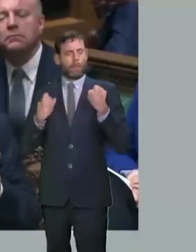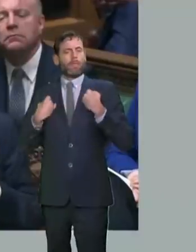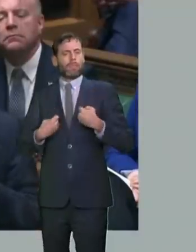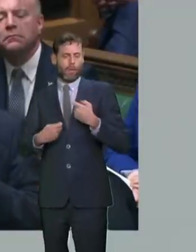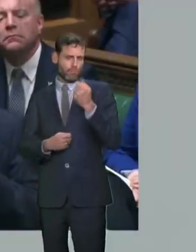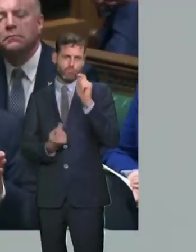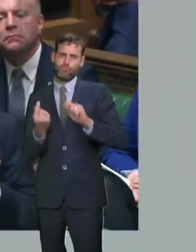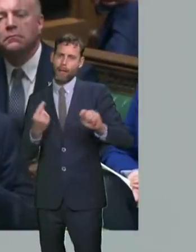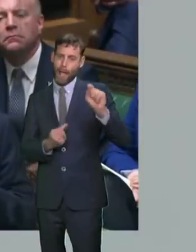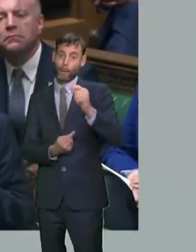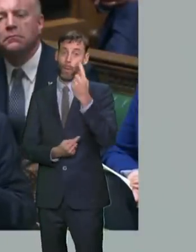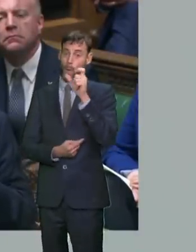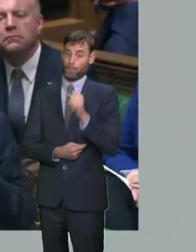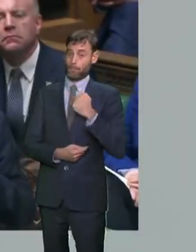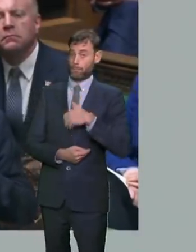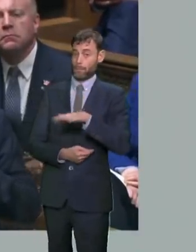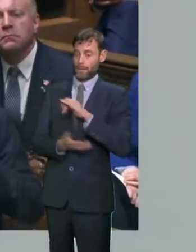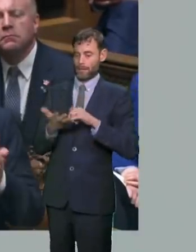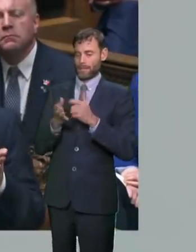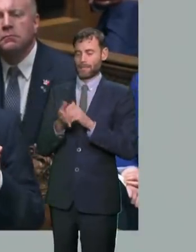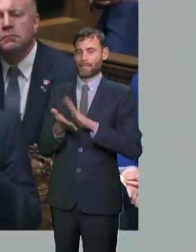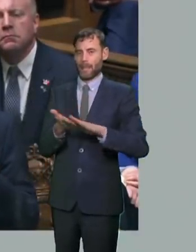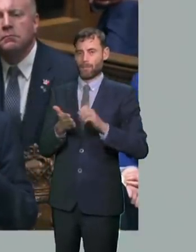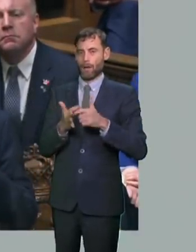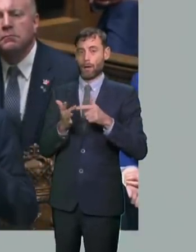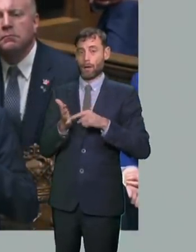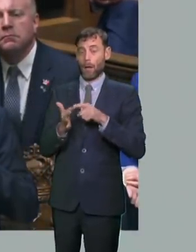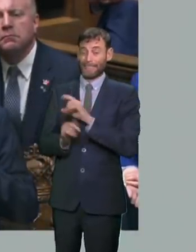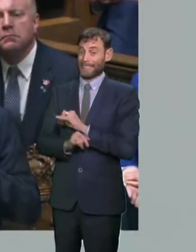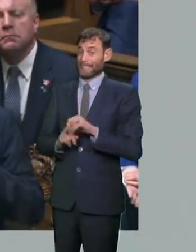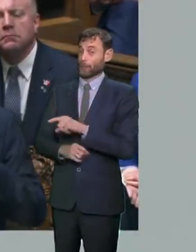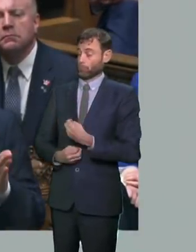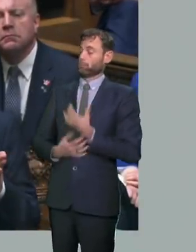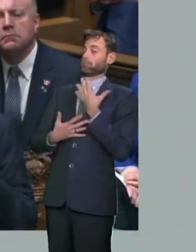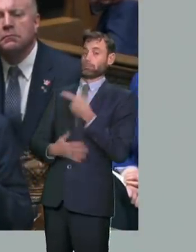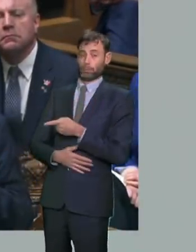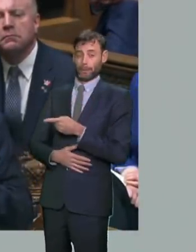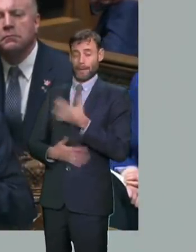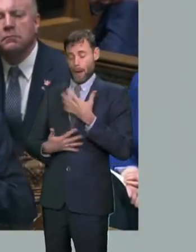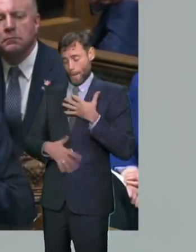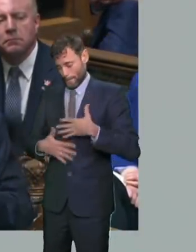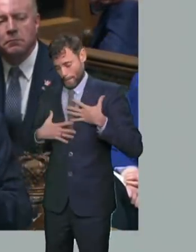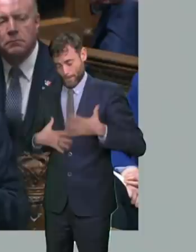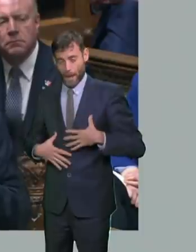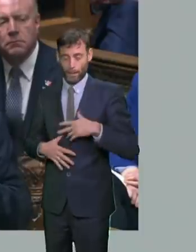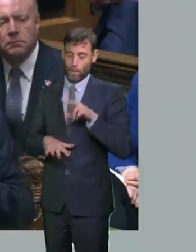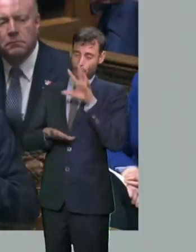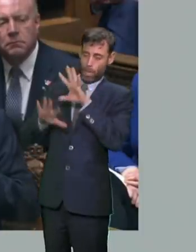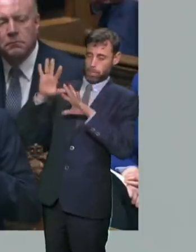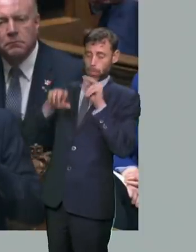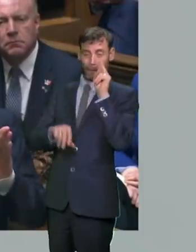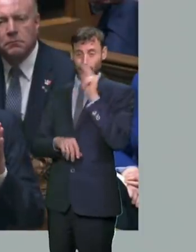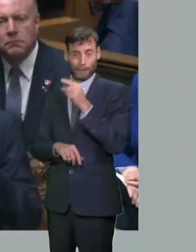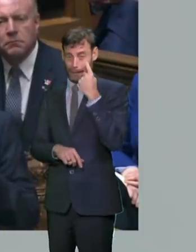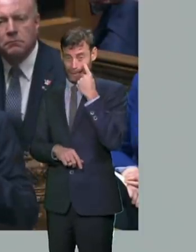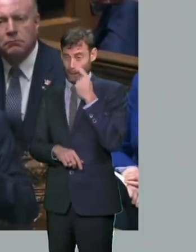Sarah Kite, that wasn't the case, and she suffered a very serious reaction, leaving her in constant pain and losing most of her eyesight, and she now